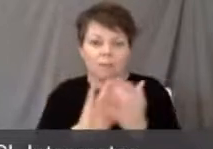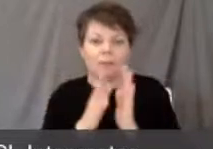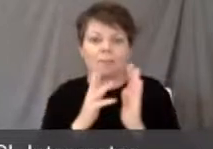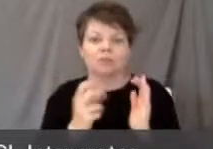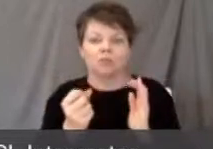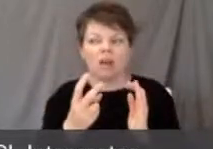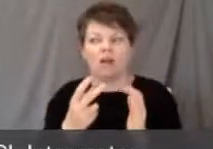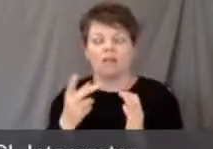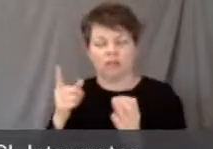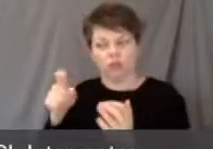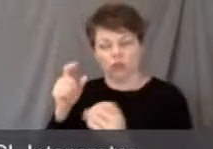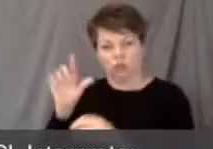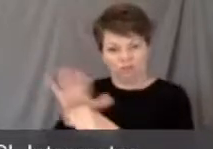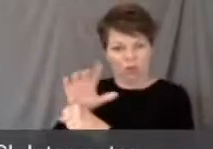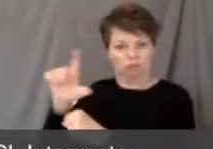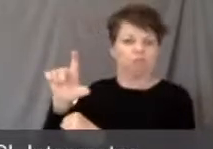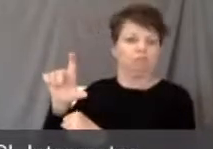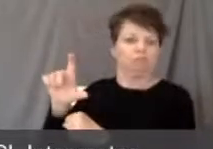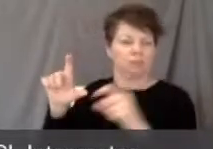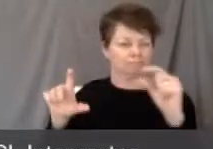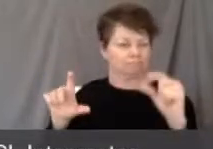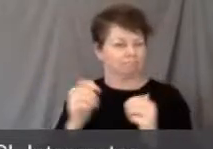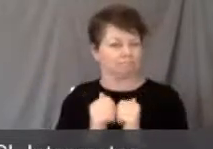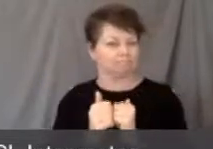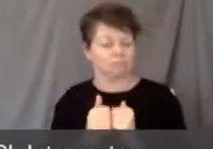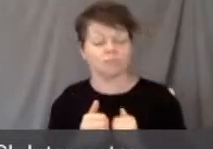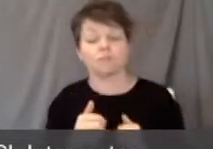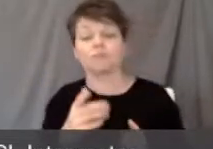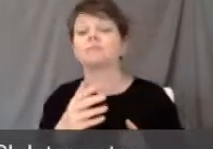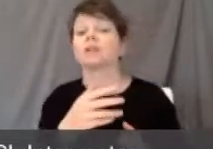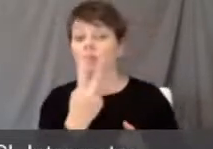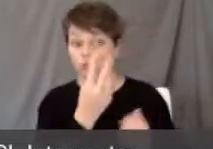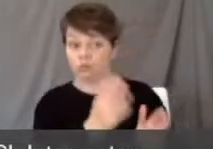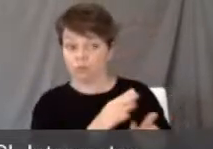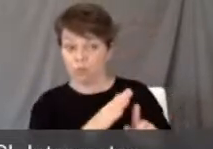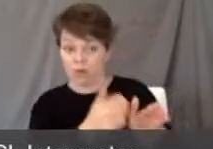there's 2 ways you can choose to do it. This is actually not done by weight or by